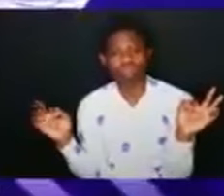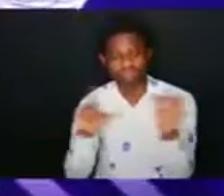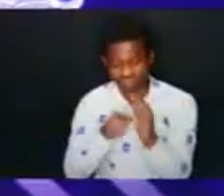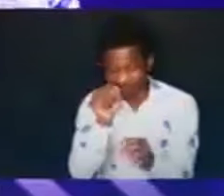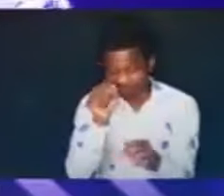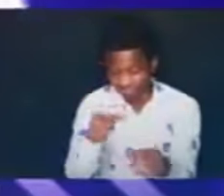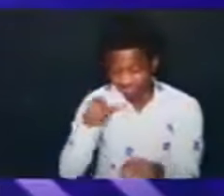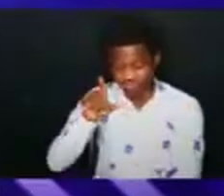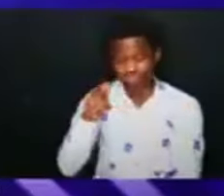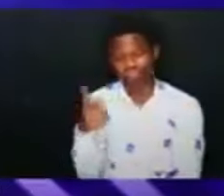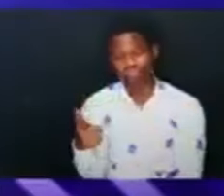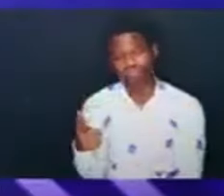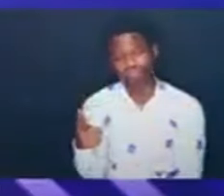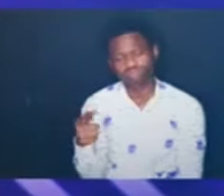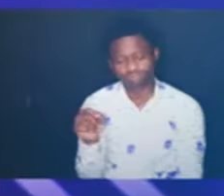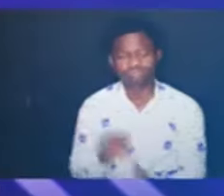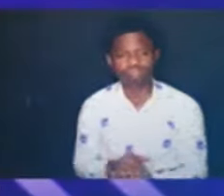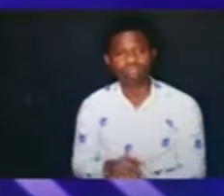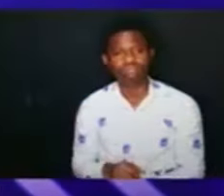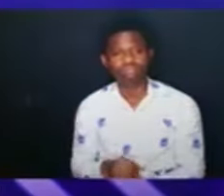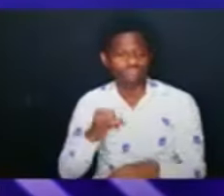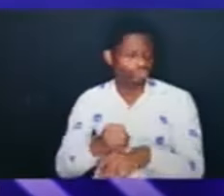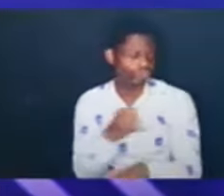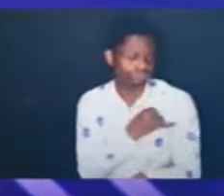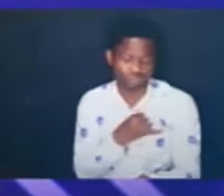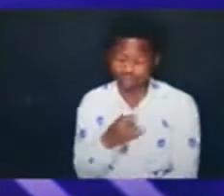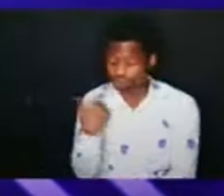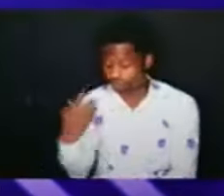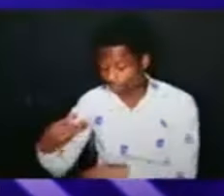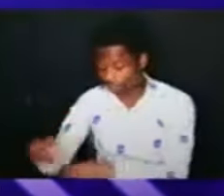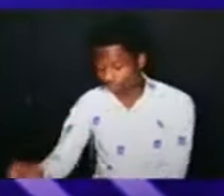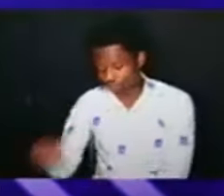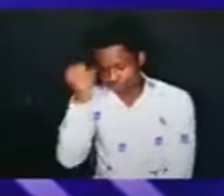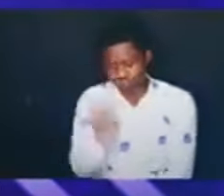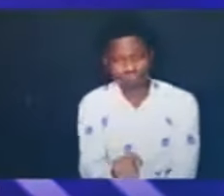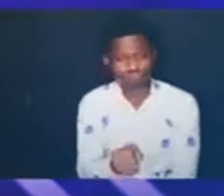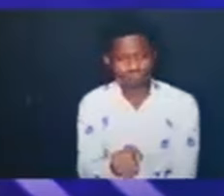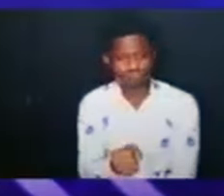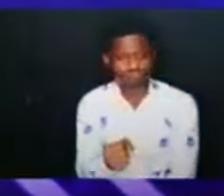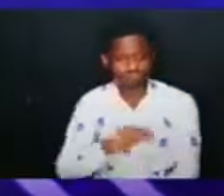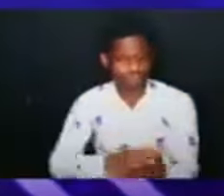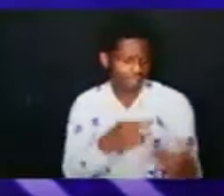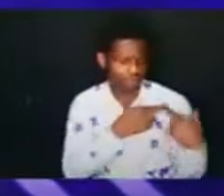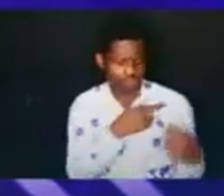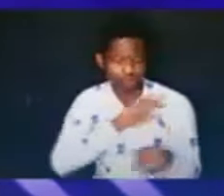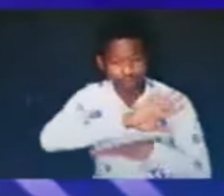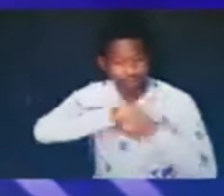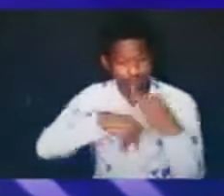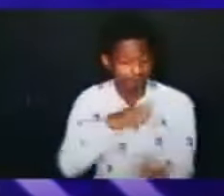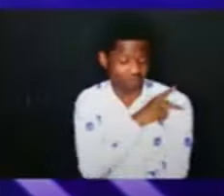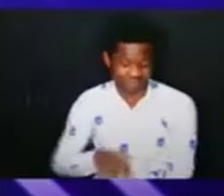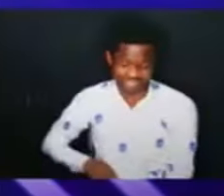Finally, 21. Joseph was put in charge of all the king's